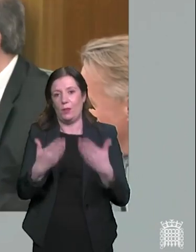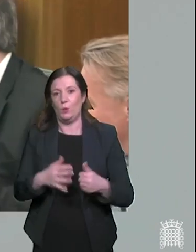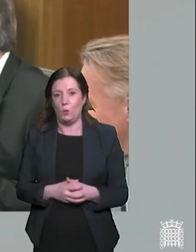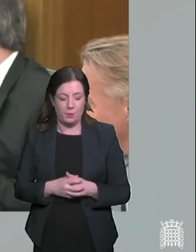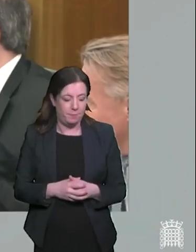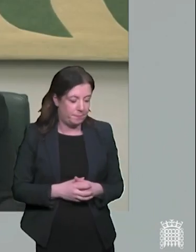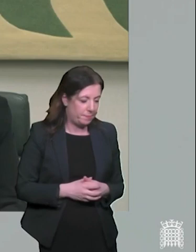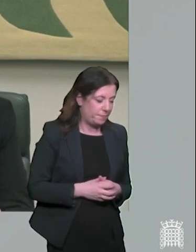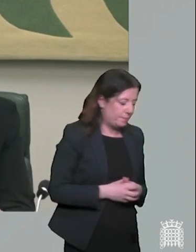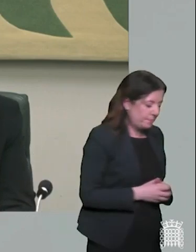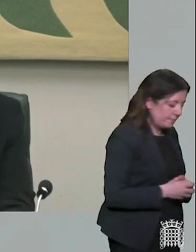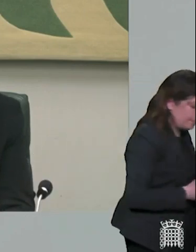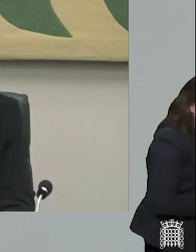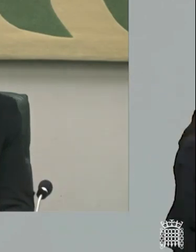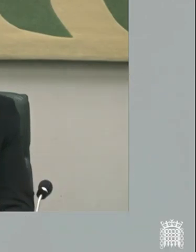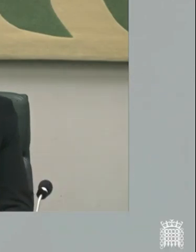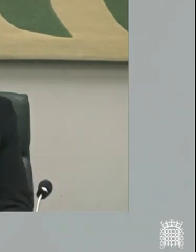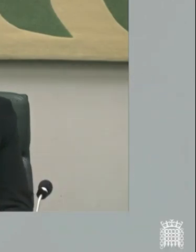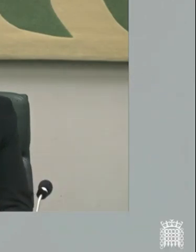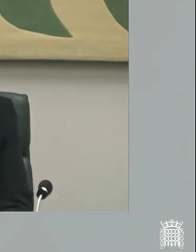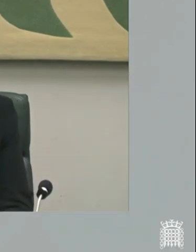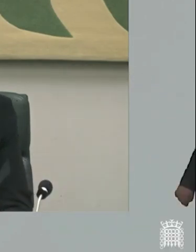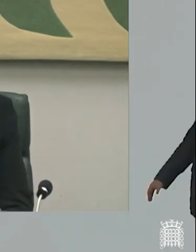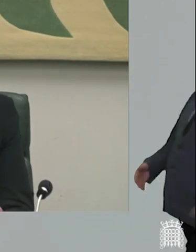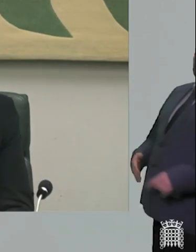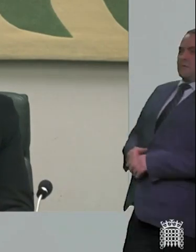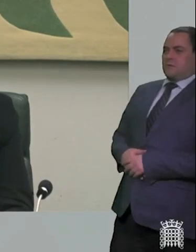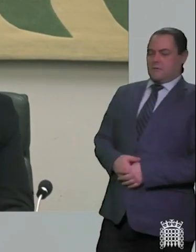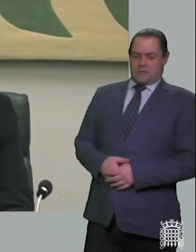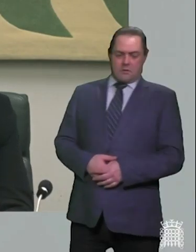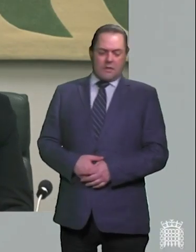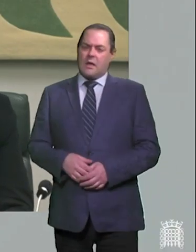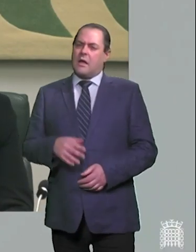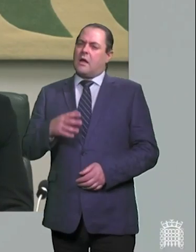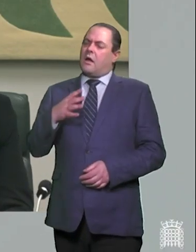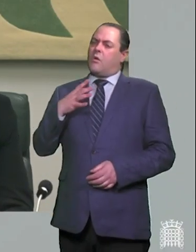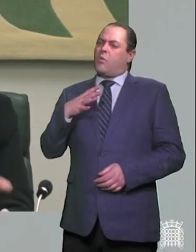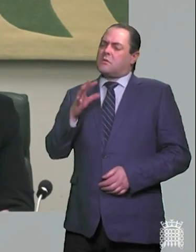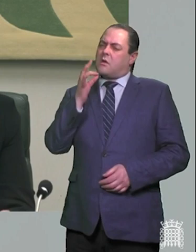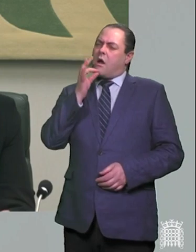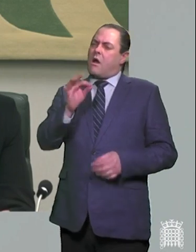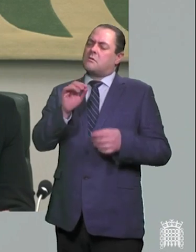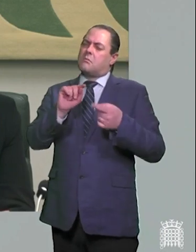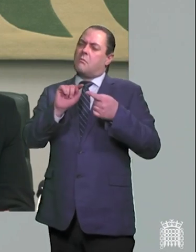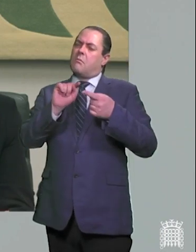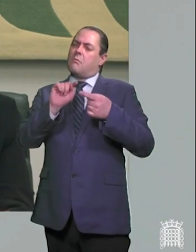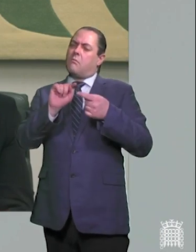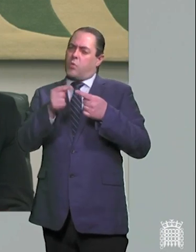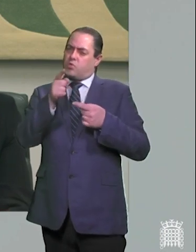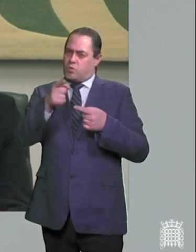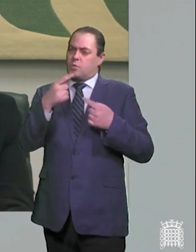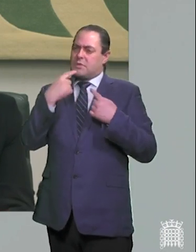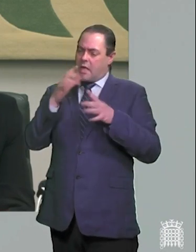you, Mr. Johnson. Could I just put a point to you? Because I, along with my colleagues, was in the House at the time when these assurances were